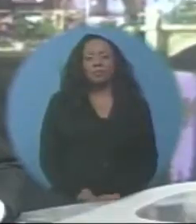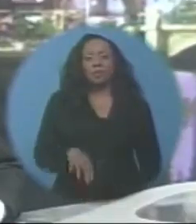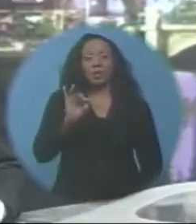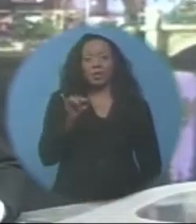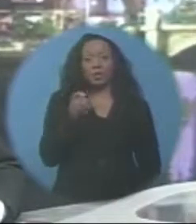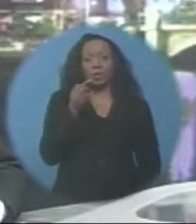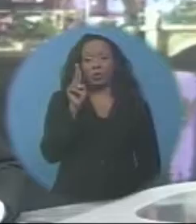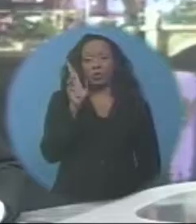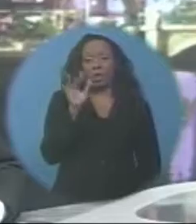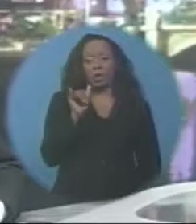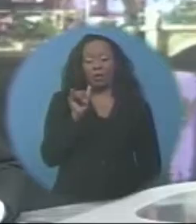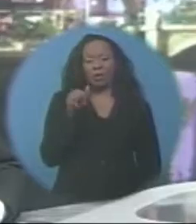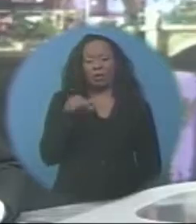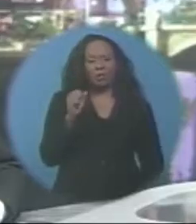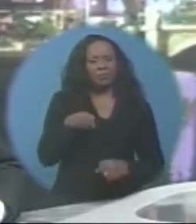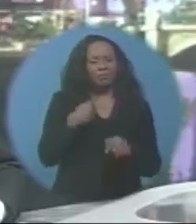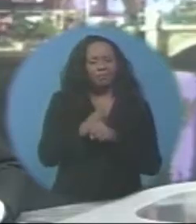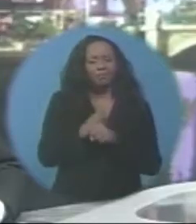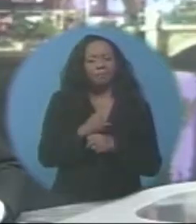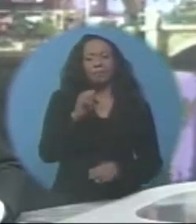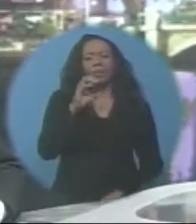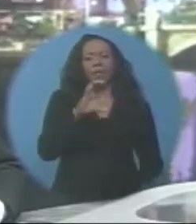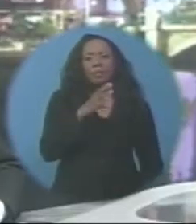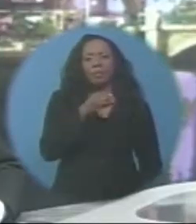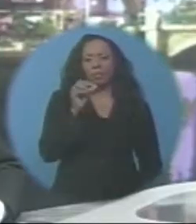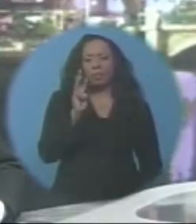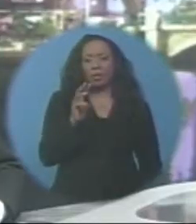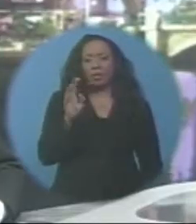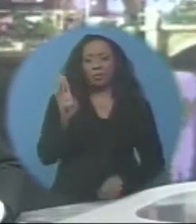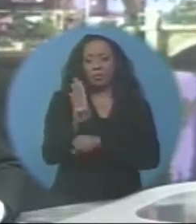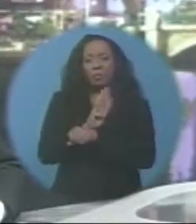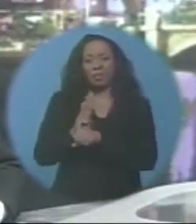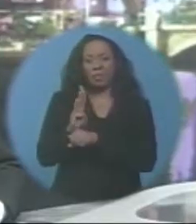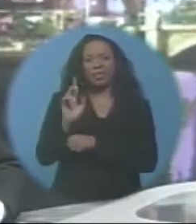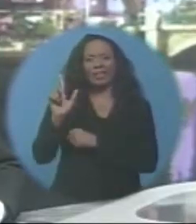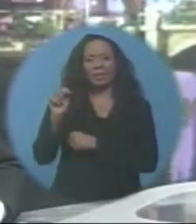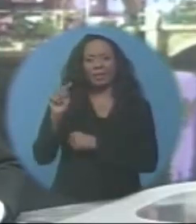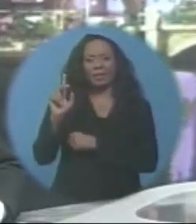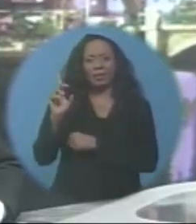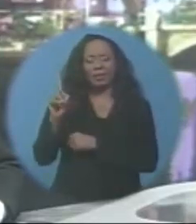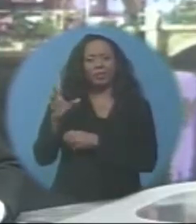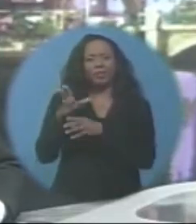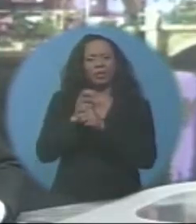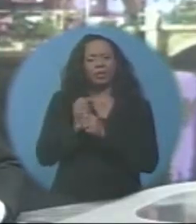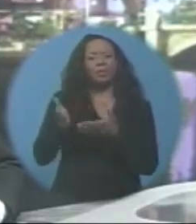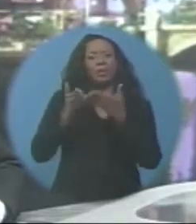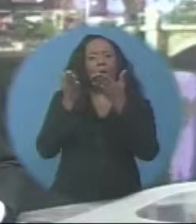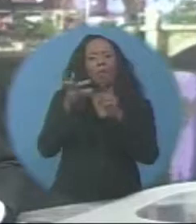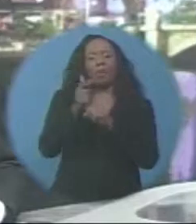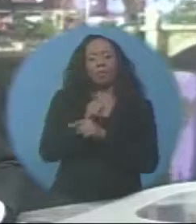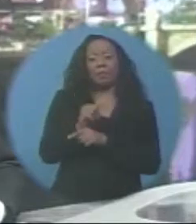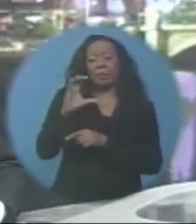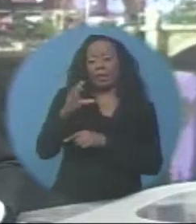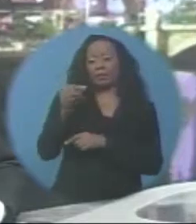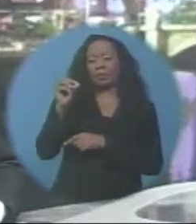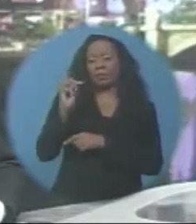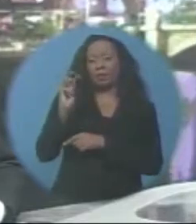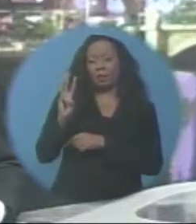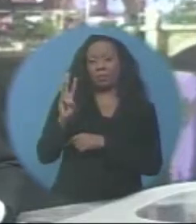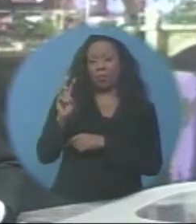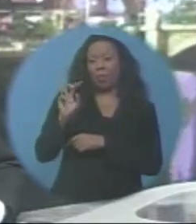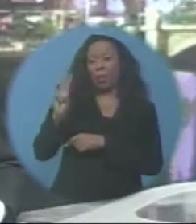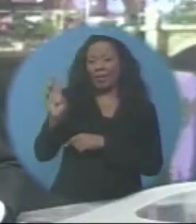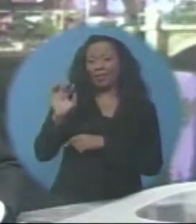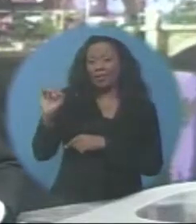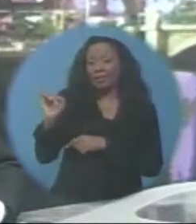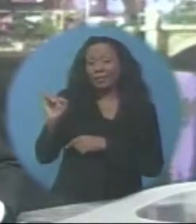in July this year, Cable and Wireless Barbados Limited announced that it received a proposal from Cable and Wireless West Indies Limited to acquire all issued and